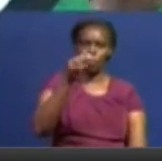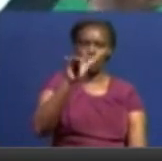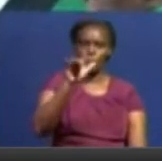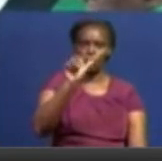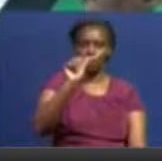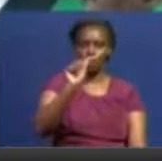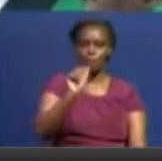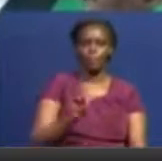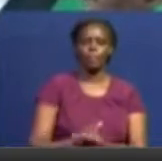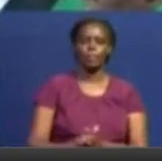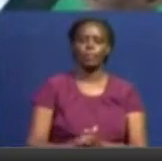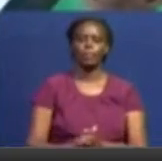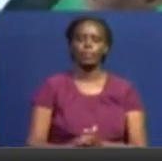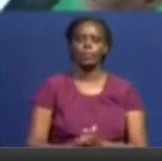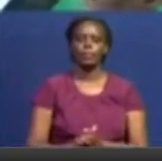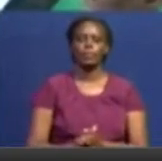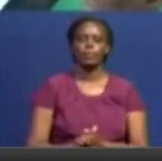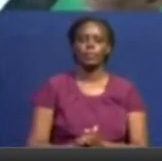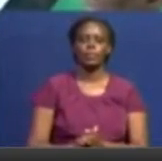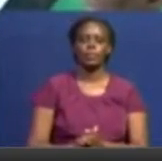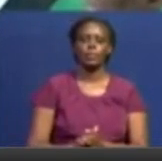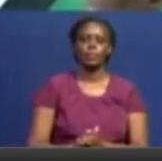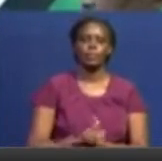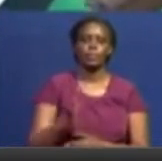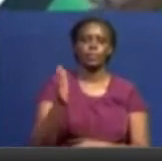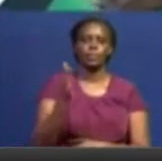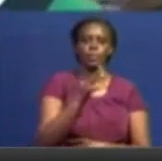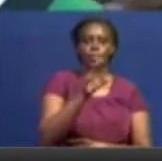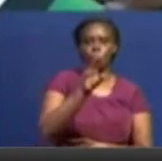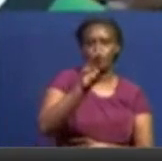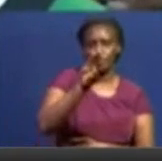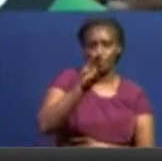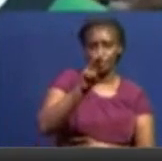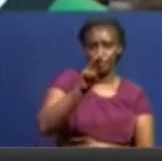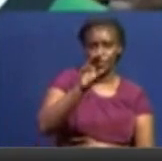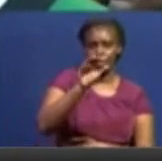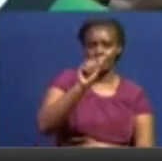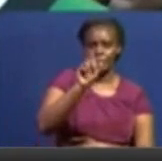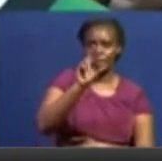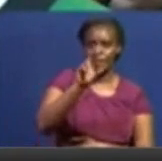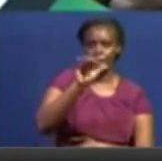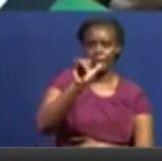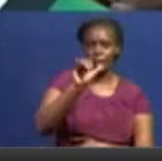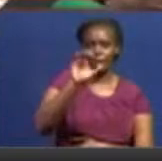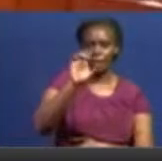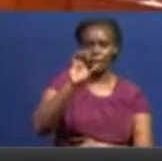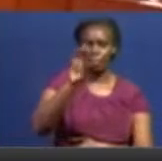Yes. Teso South Mary Emase Otucho.